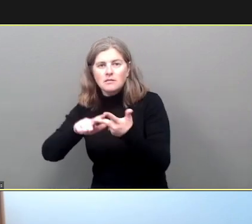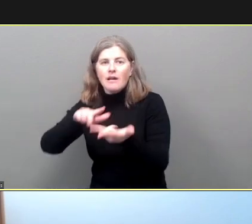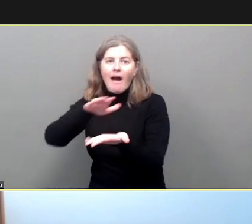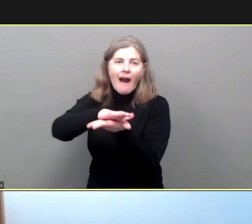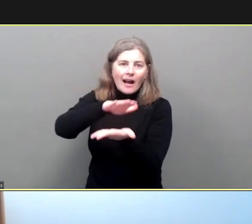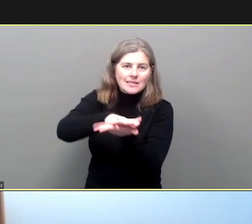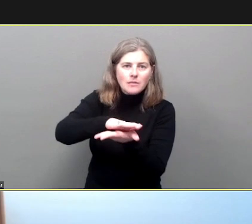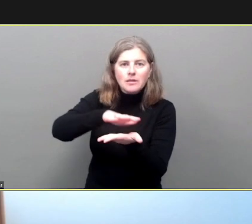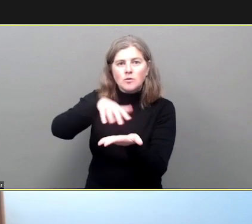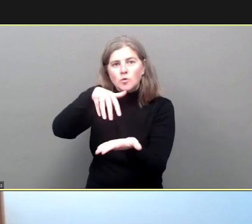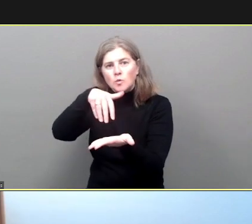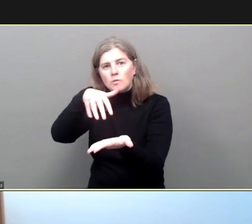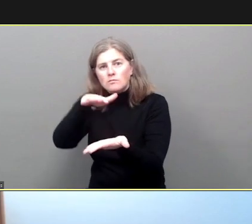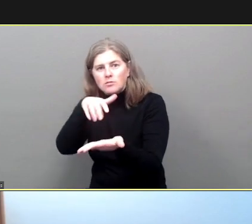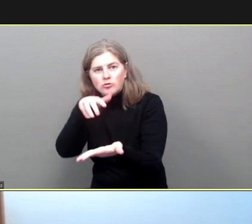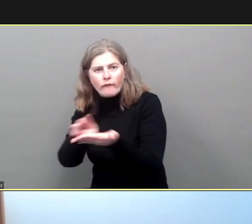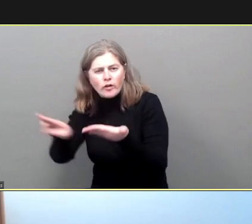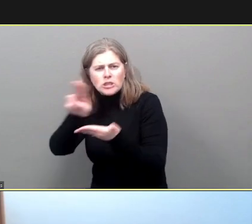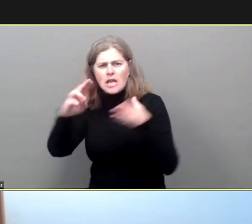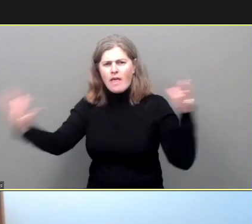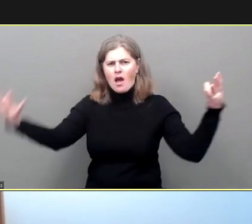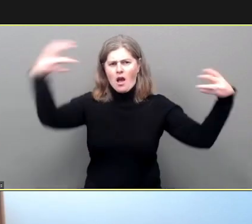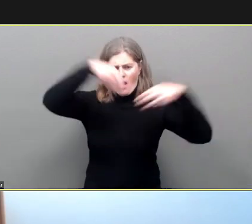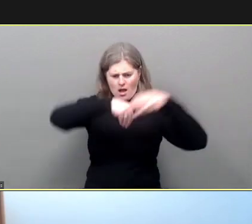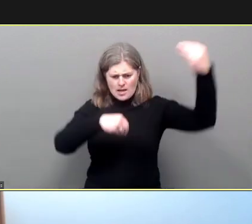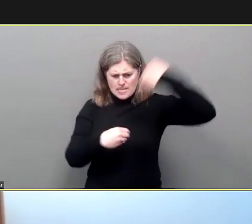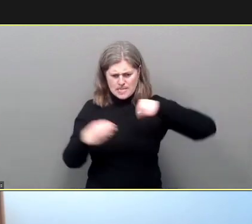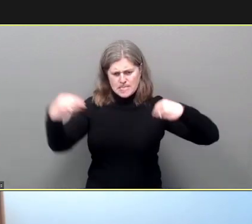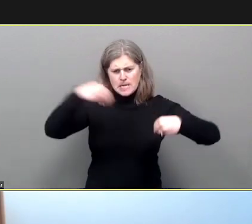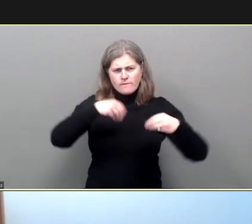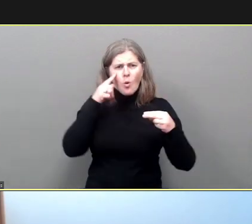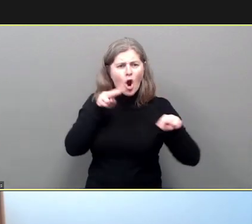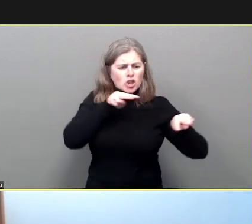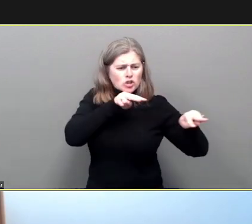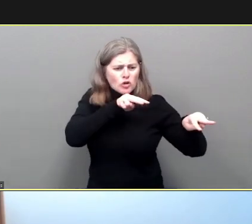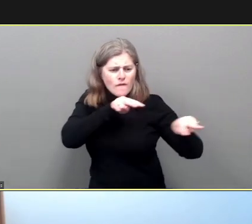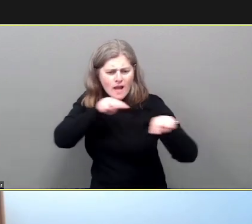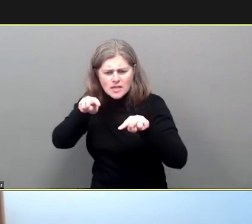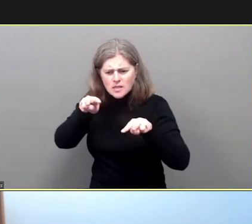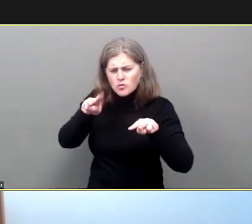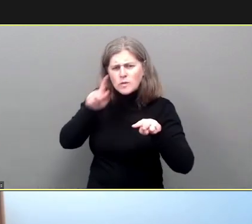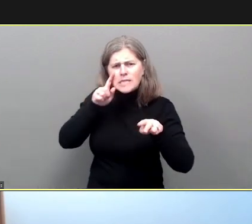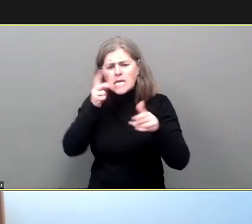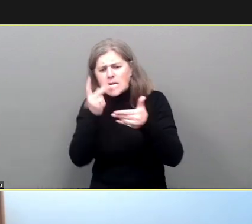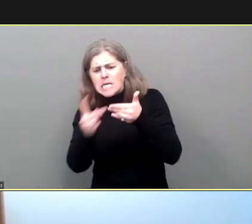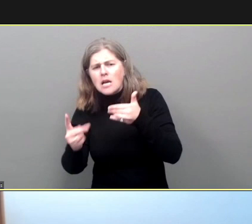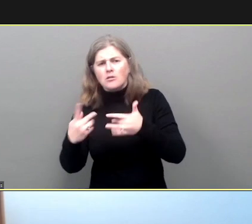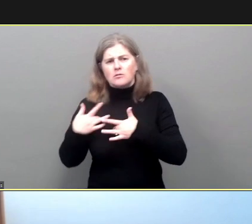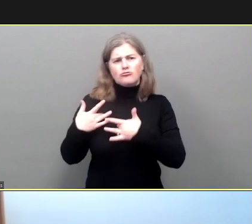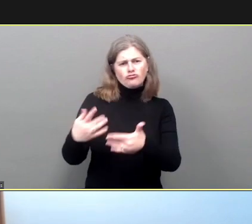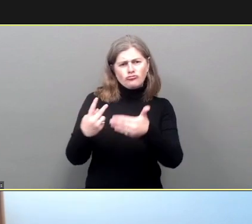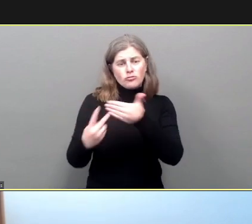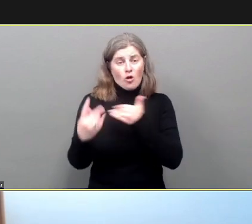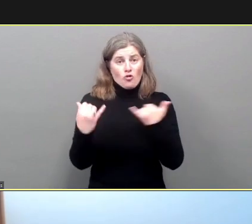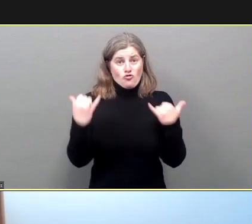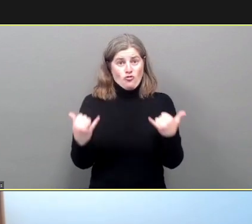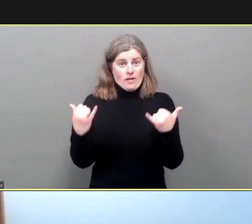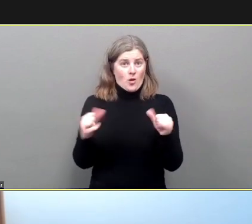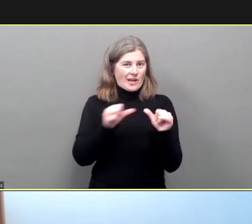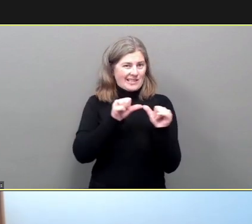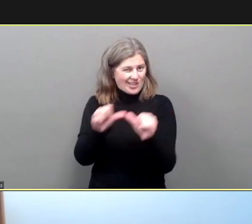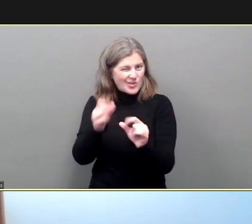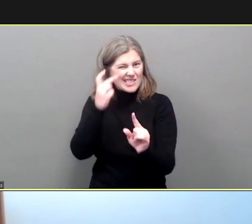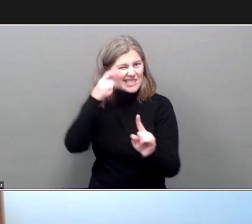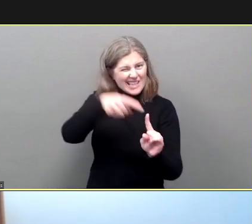centers, all are part of our network or our surveillance program. And what we see currently continues